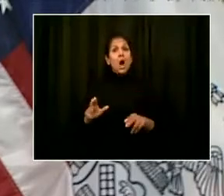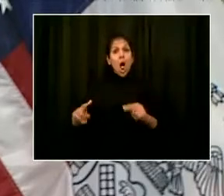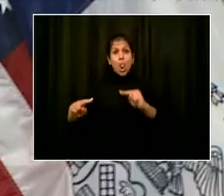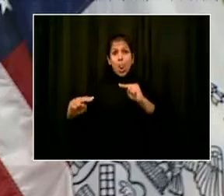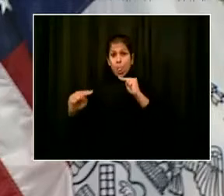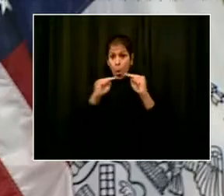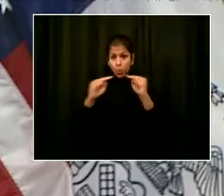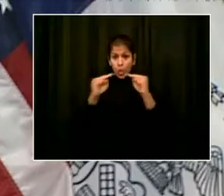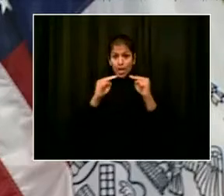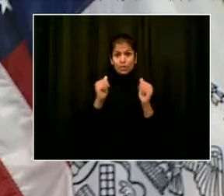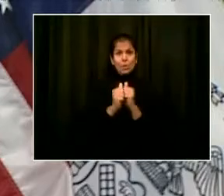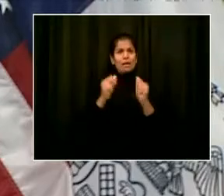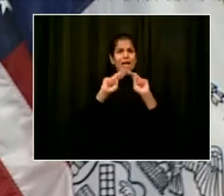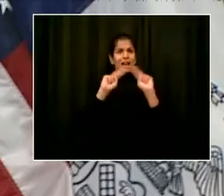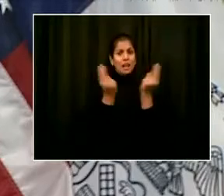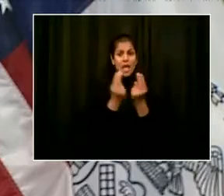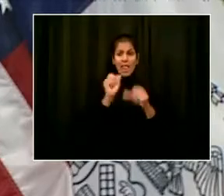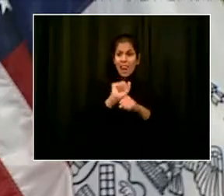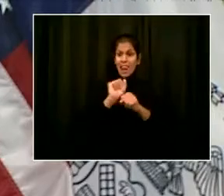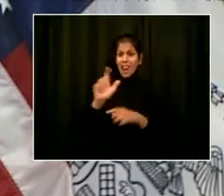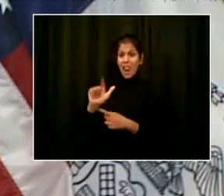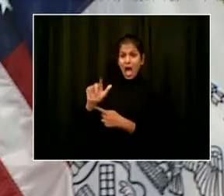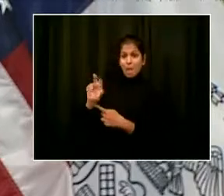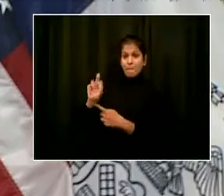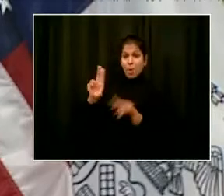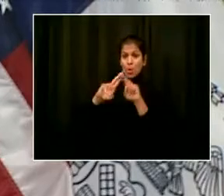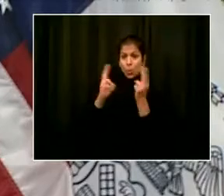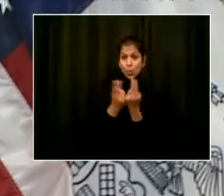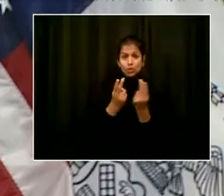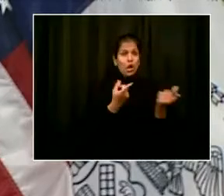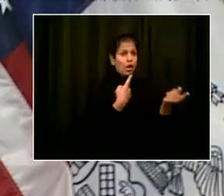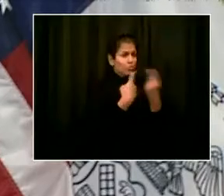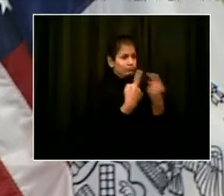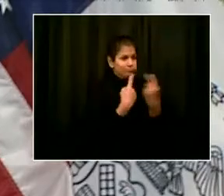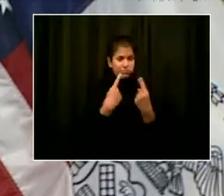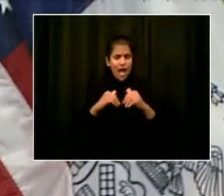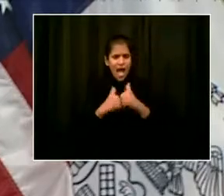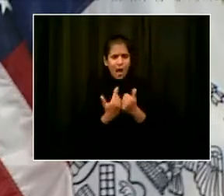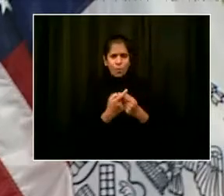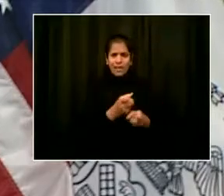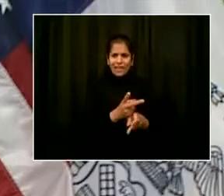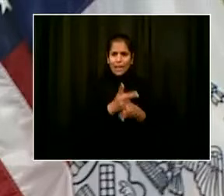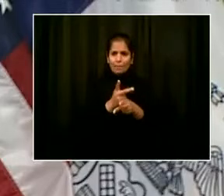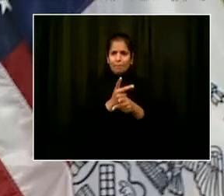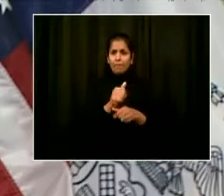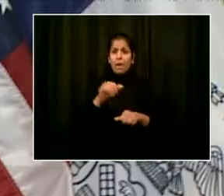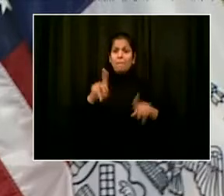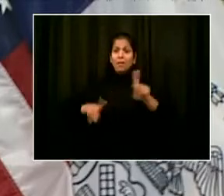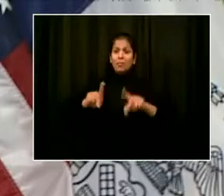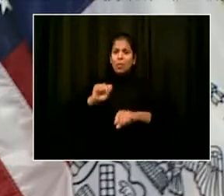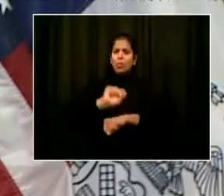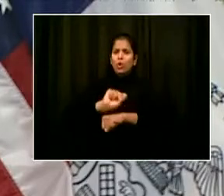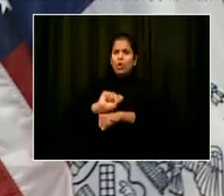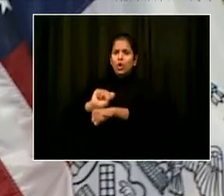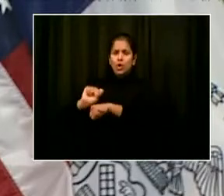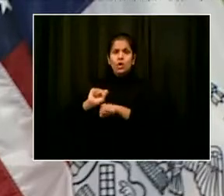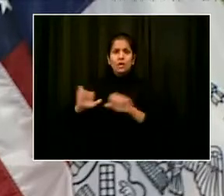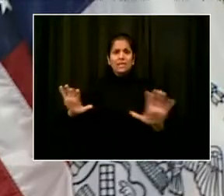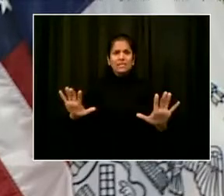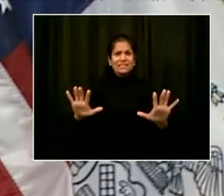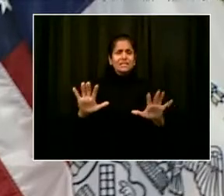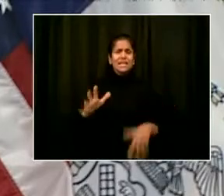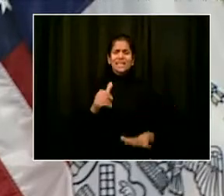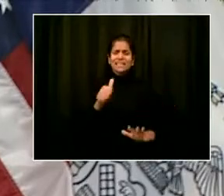through to a stimulus uh so we can move forward if there is no stimulus we're going to have to make